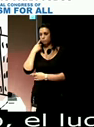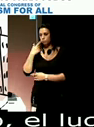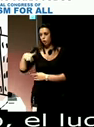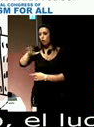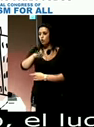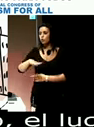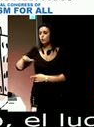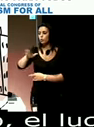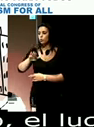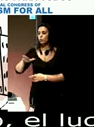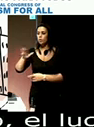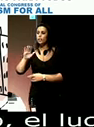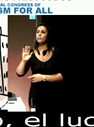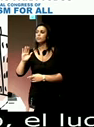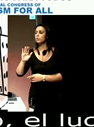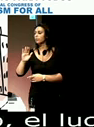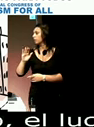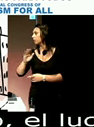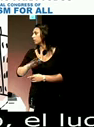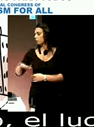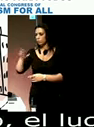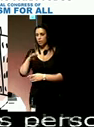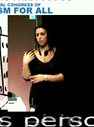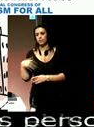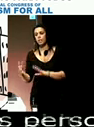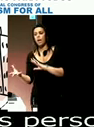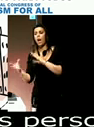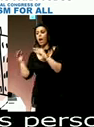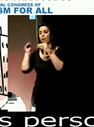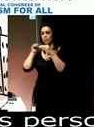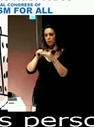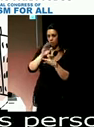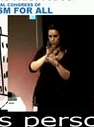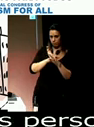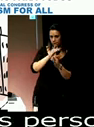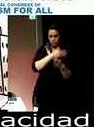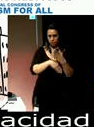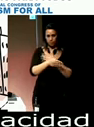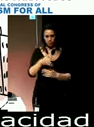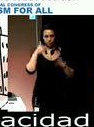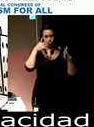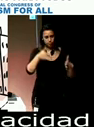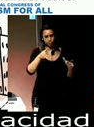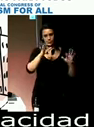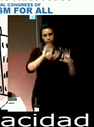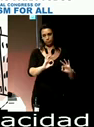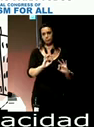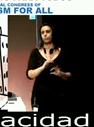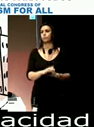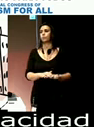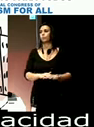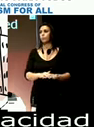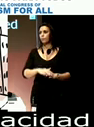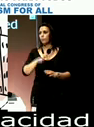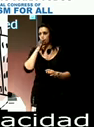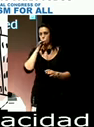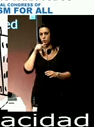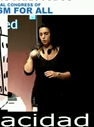people with physical disabilities, we wanted them to be able to find adapted sites.